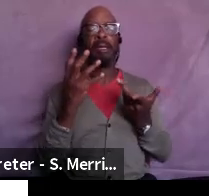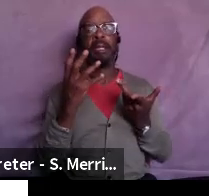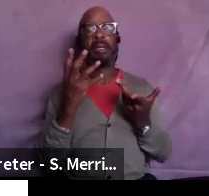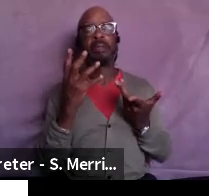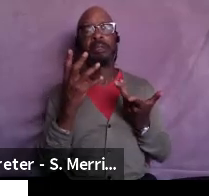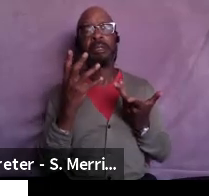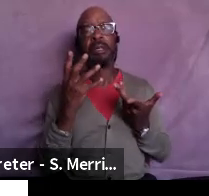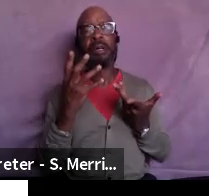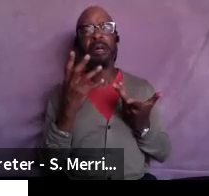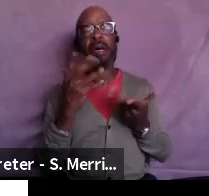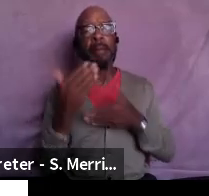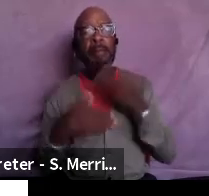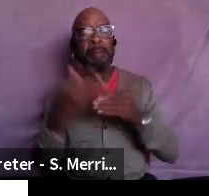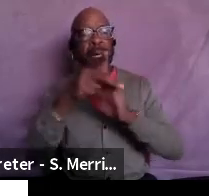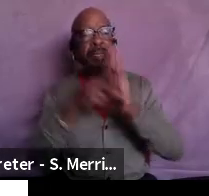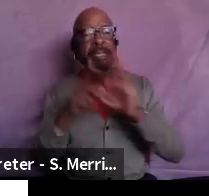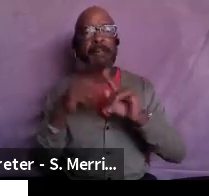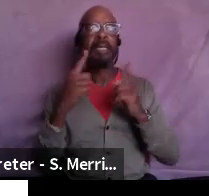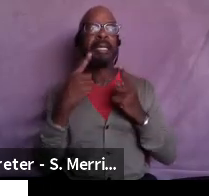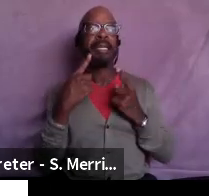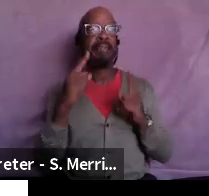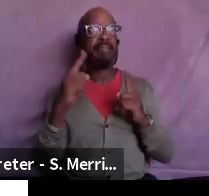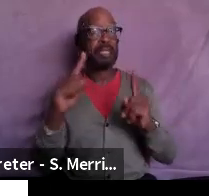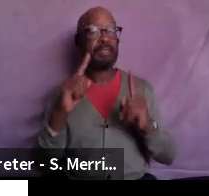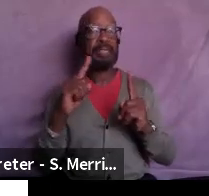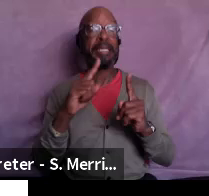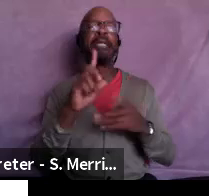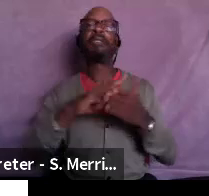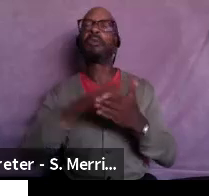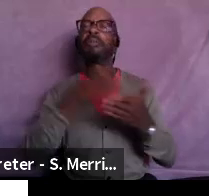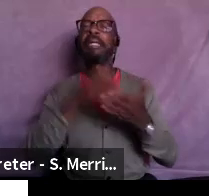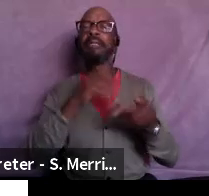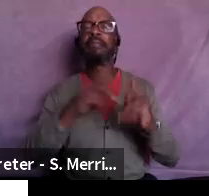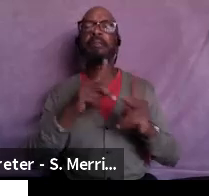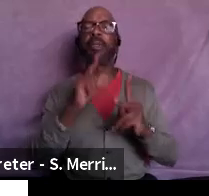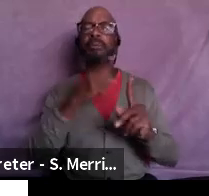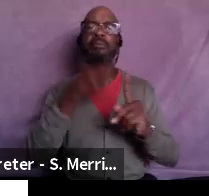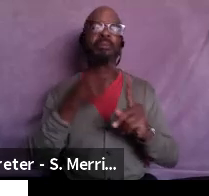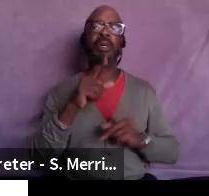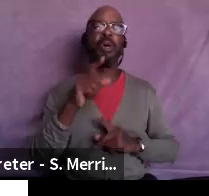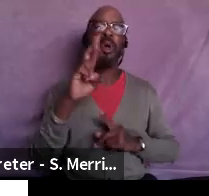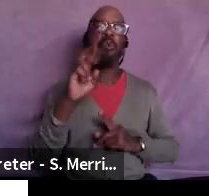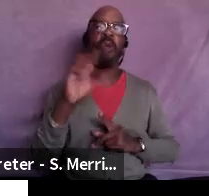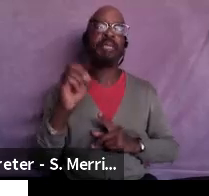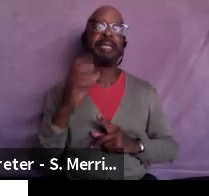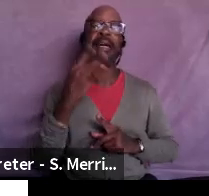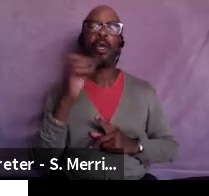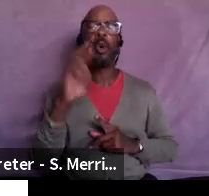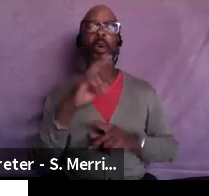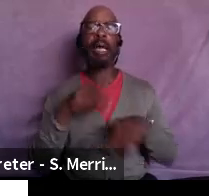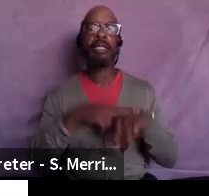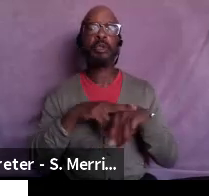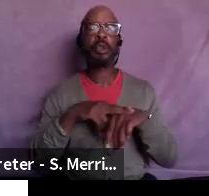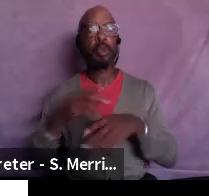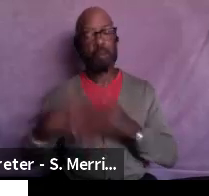procedure, but it has the effect of discriminating against individuals of a particular race, color, national origin, or disability.